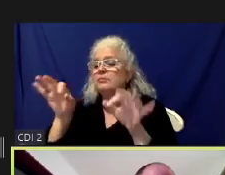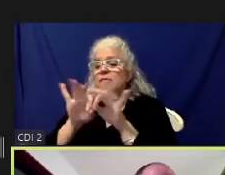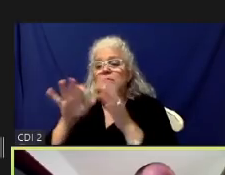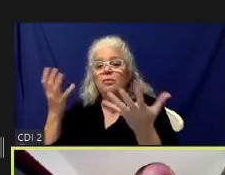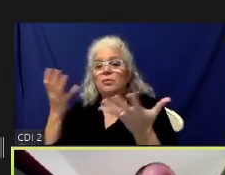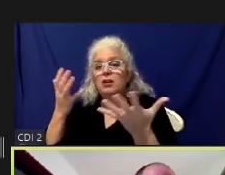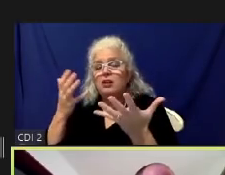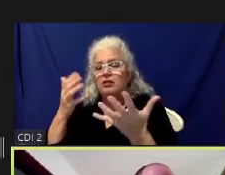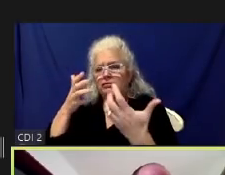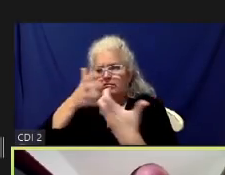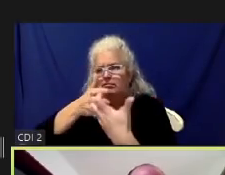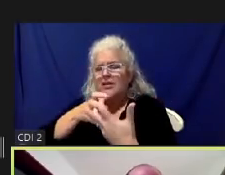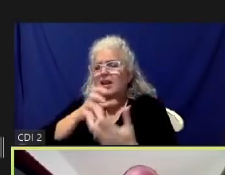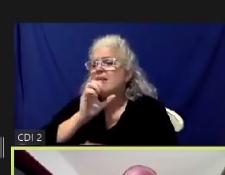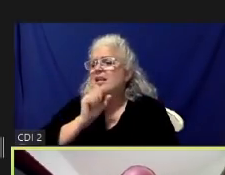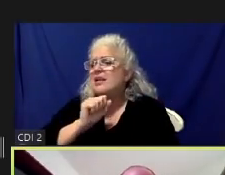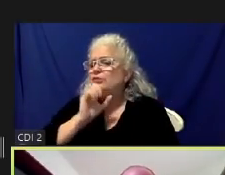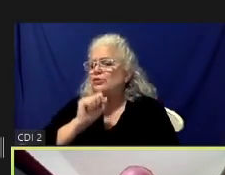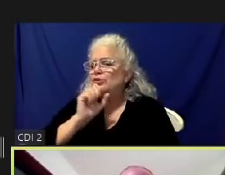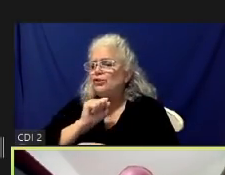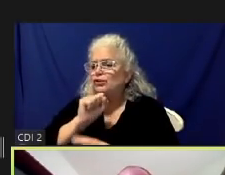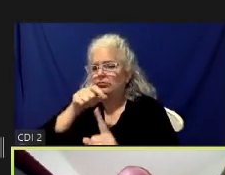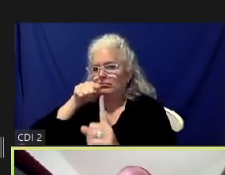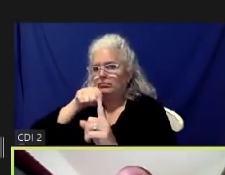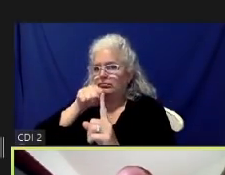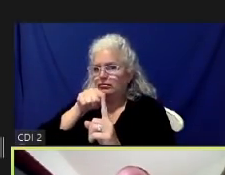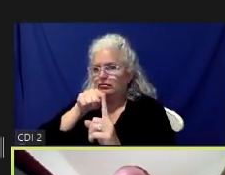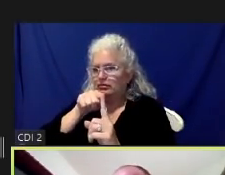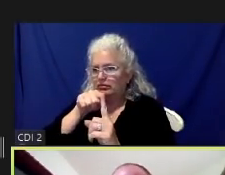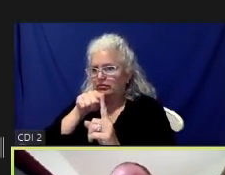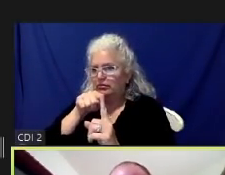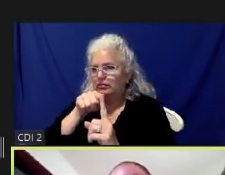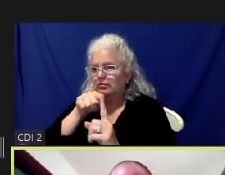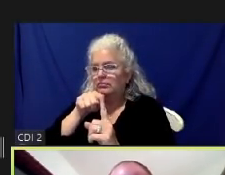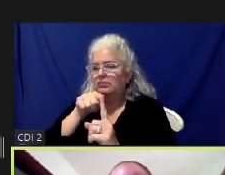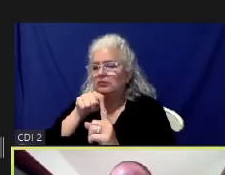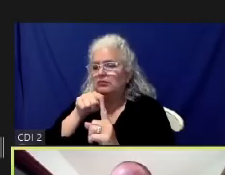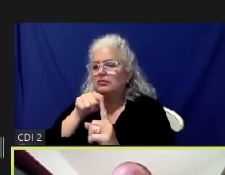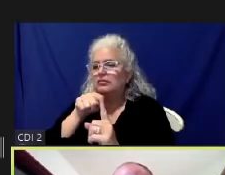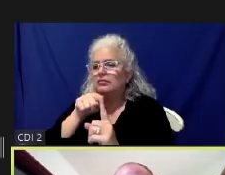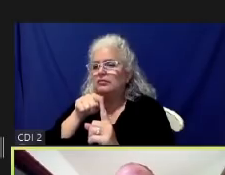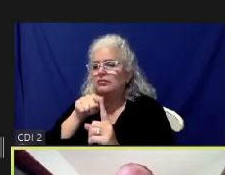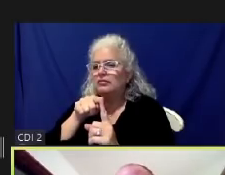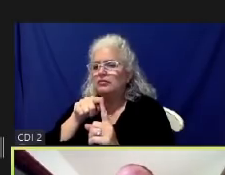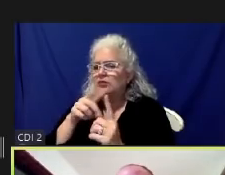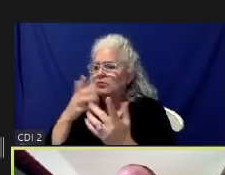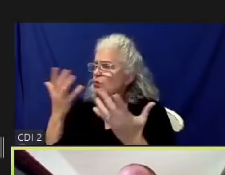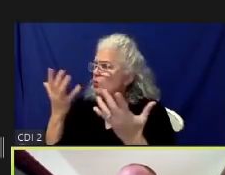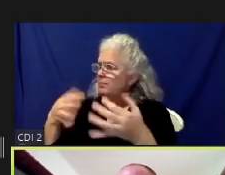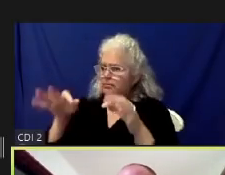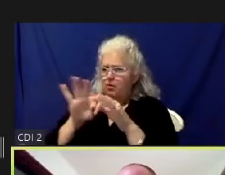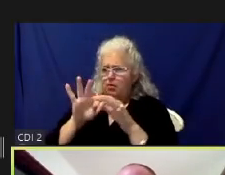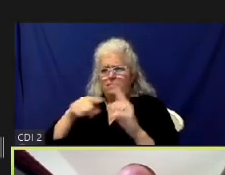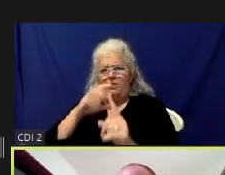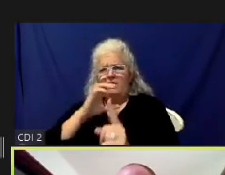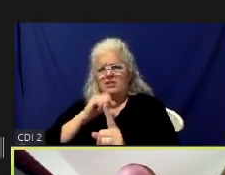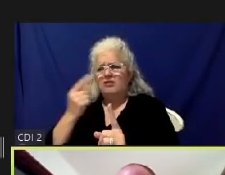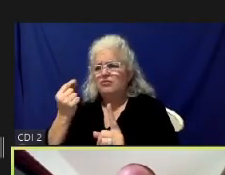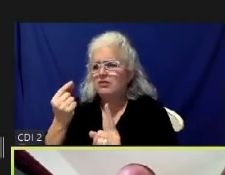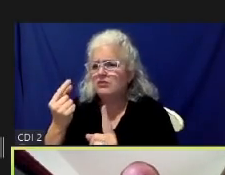of infection, but what is the most important endpoint is to prevent deaths. And ultimately, what we found